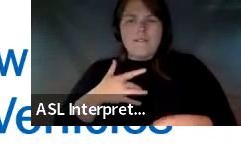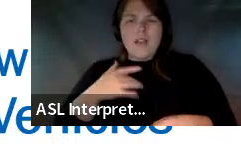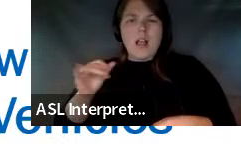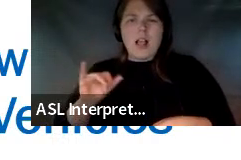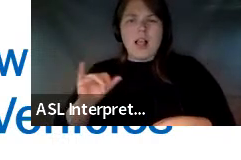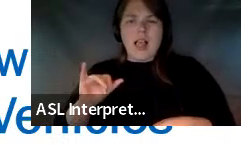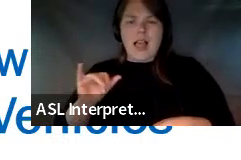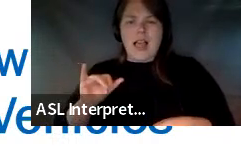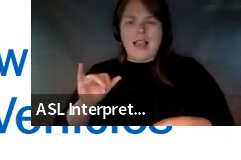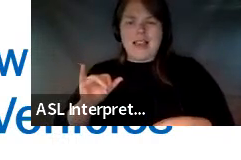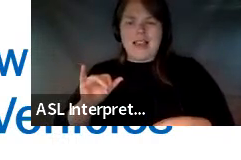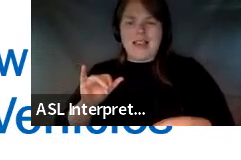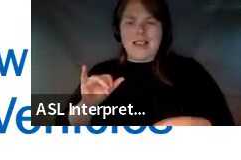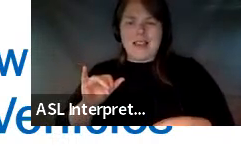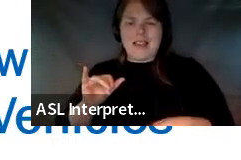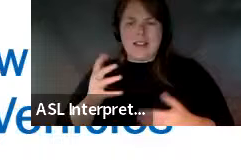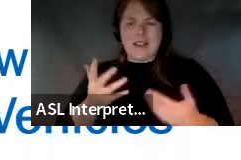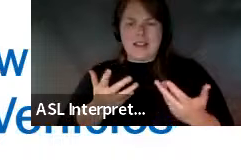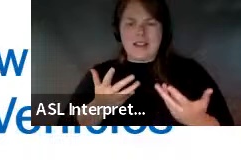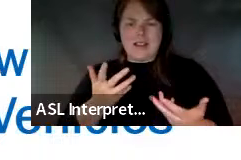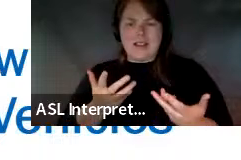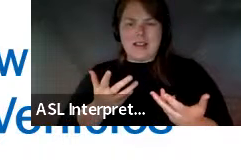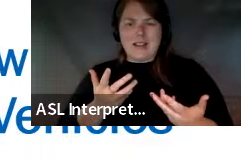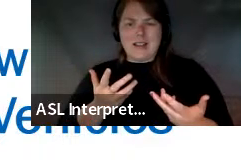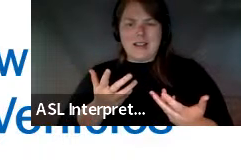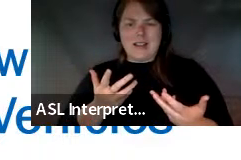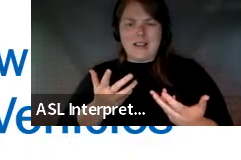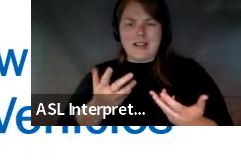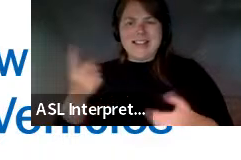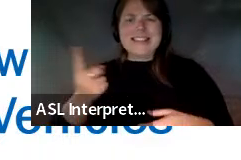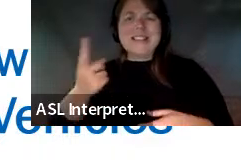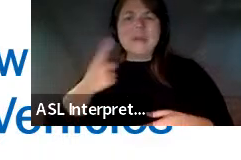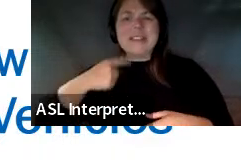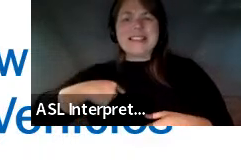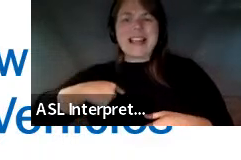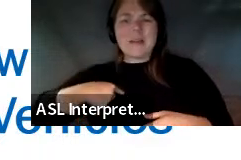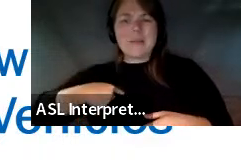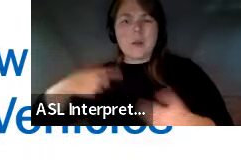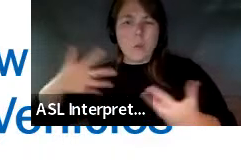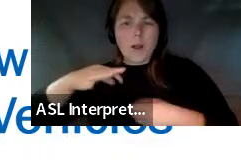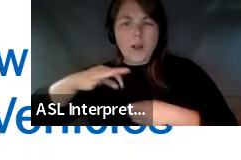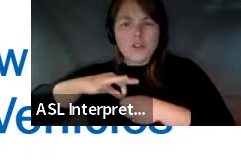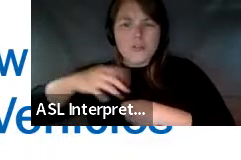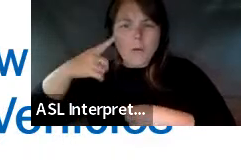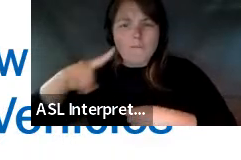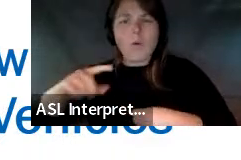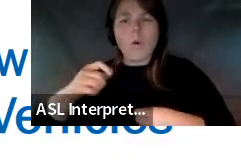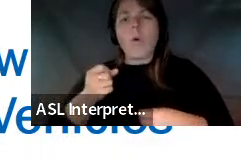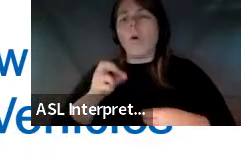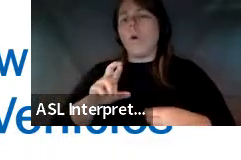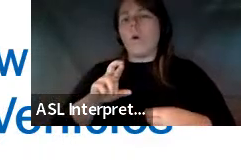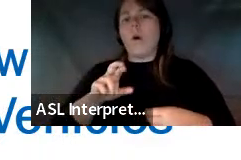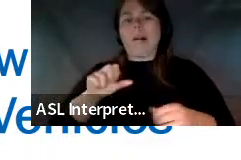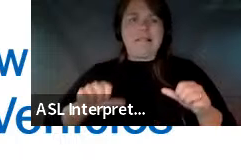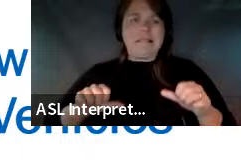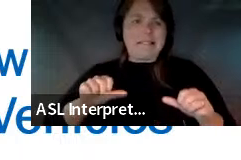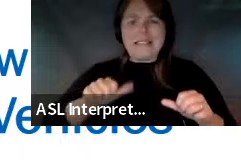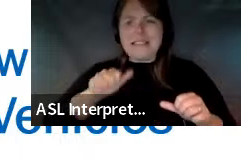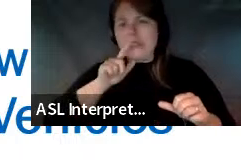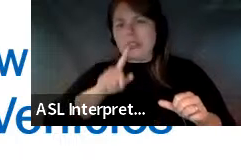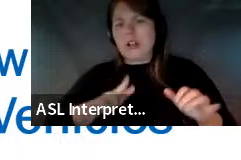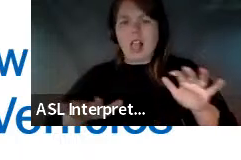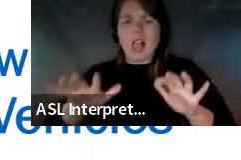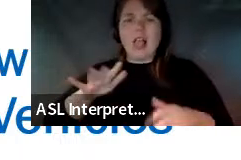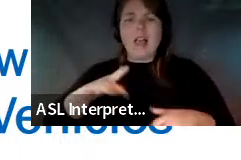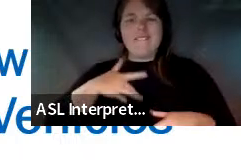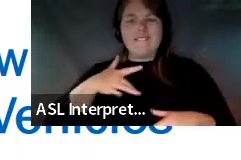being compromised or being like somebody telling me what to vote for, or they're not certain, they're not sure. I just,